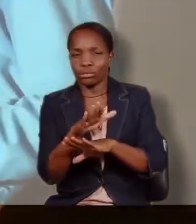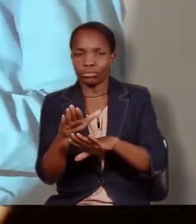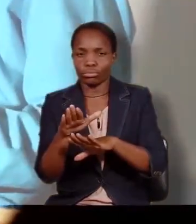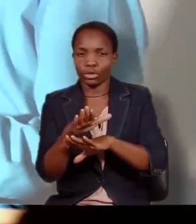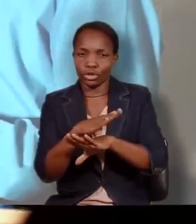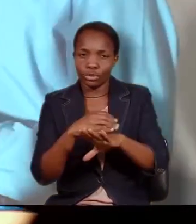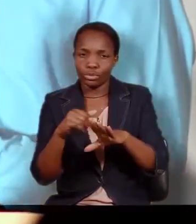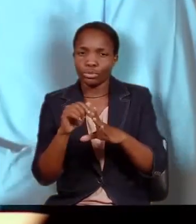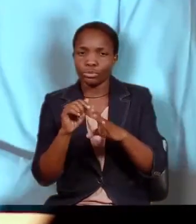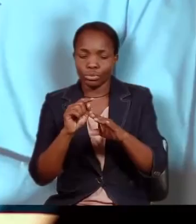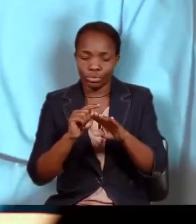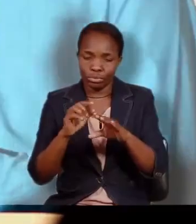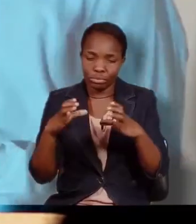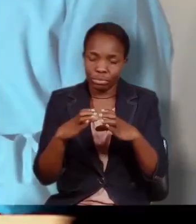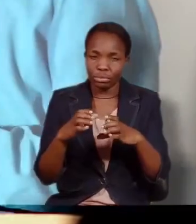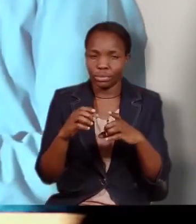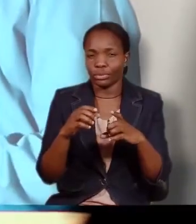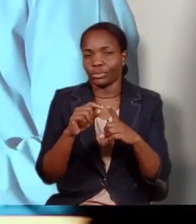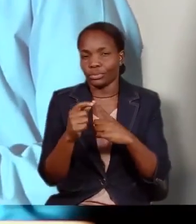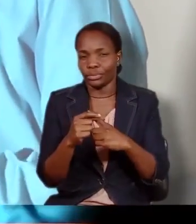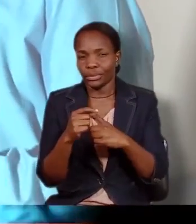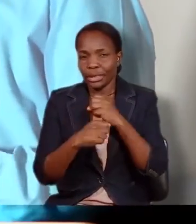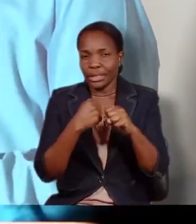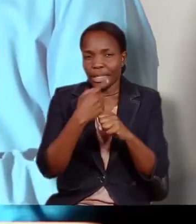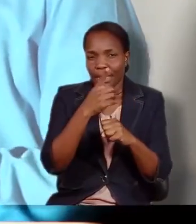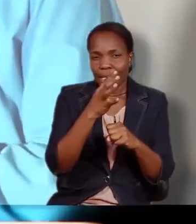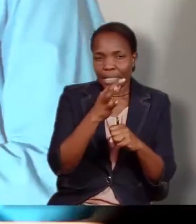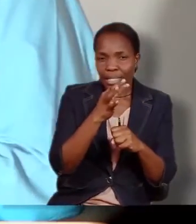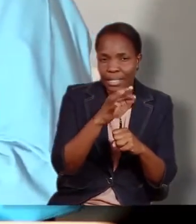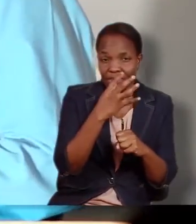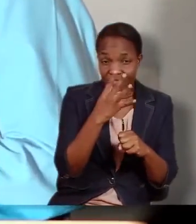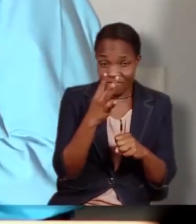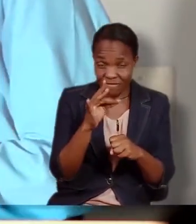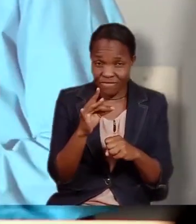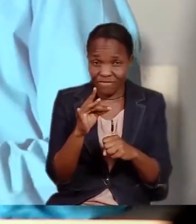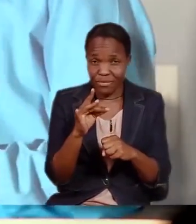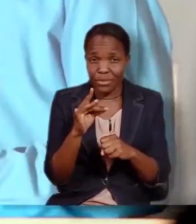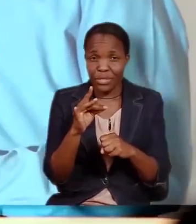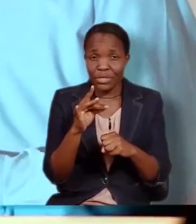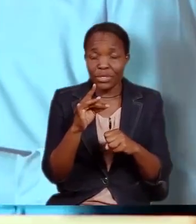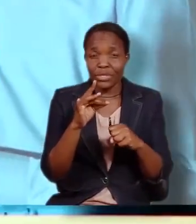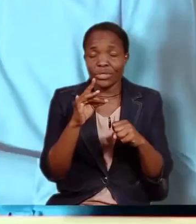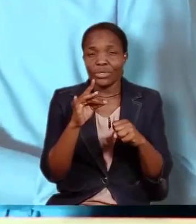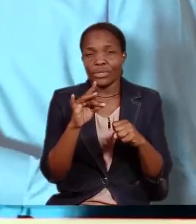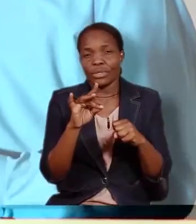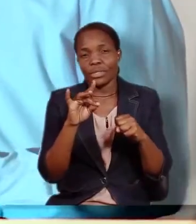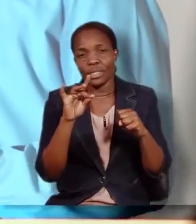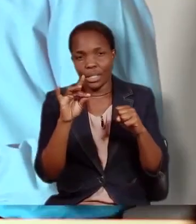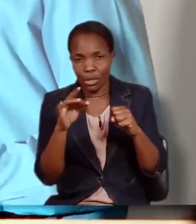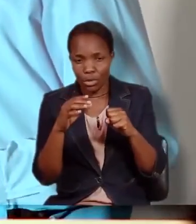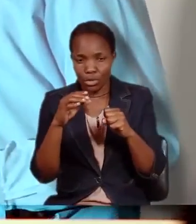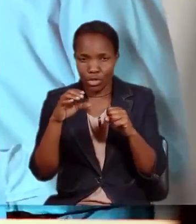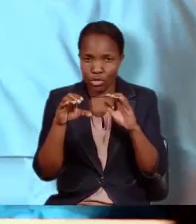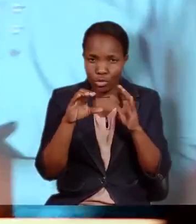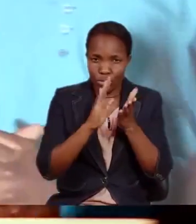with the passing of apartheid laws in 1948, racial discrimination was institutionalized. They became a